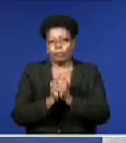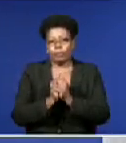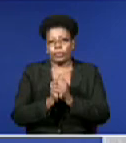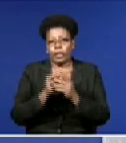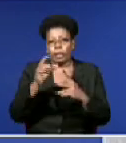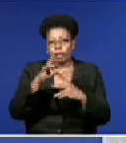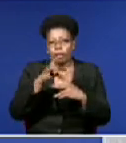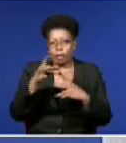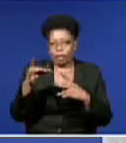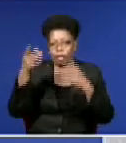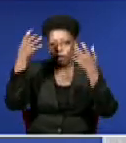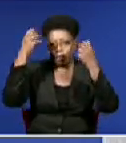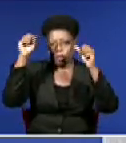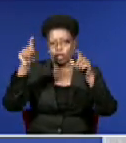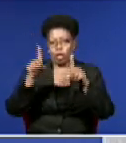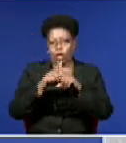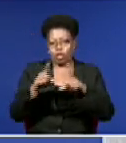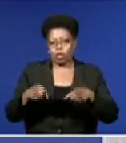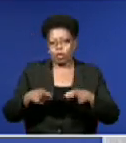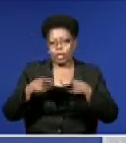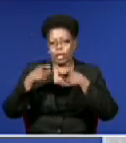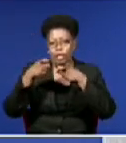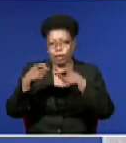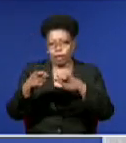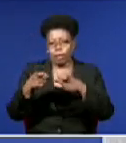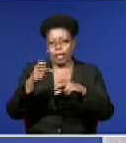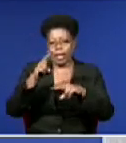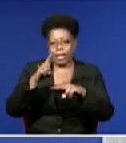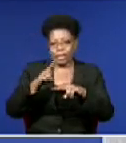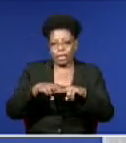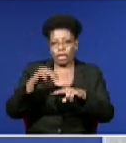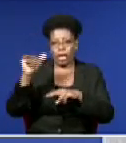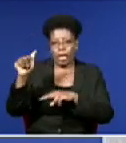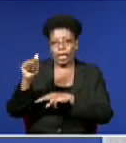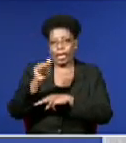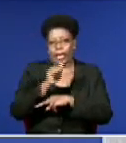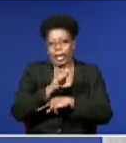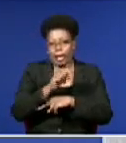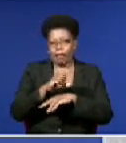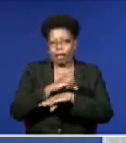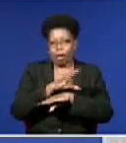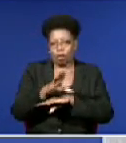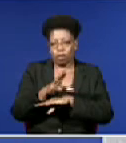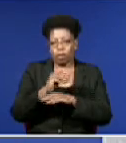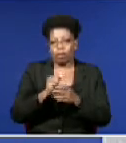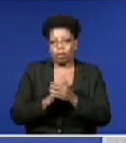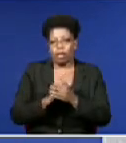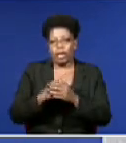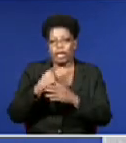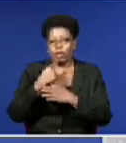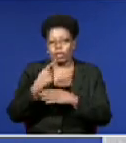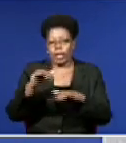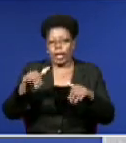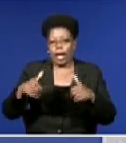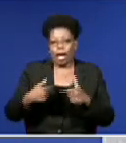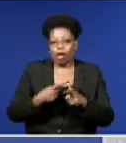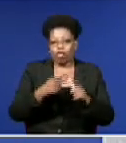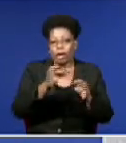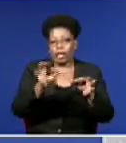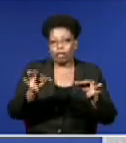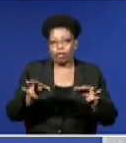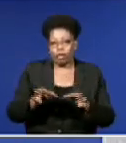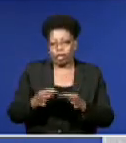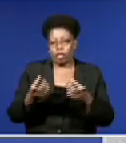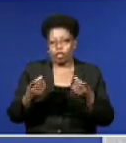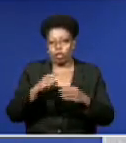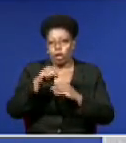elected NACAC president also gives Sands an automatic seat on the IAAF Council, meaning he will have a say in how track and field is run around